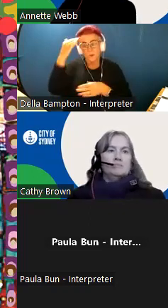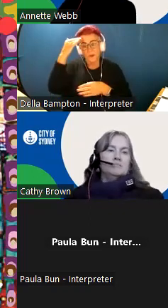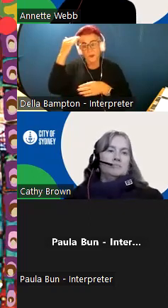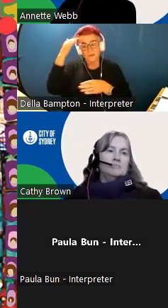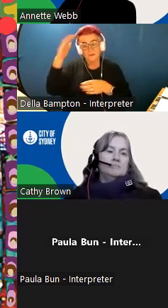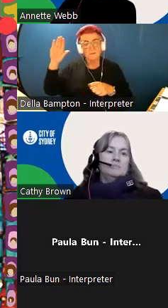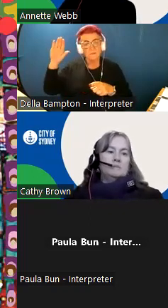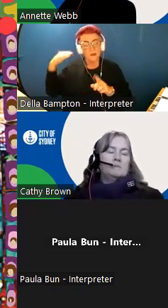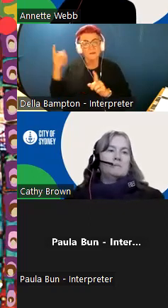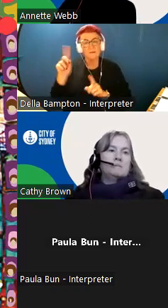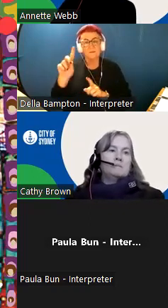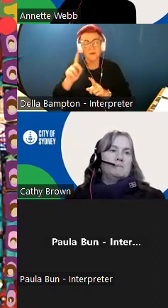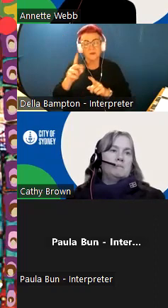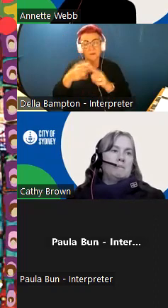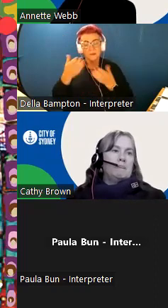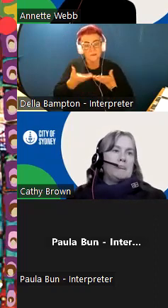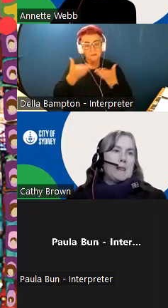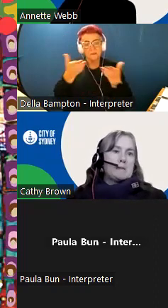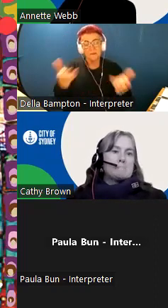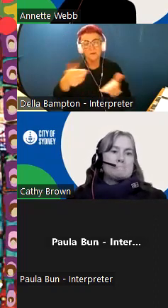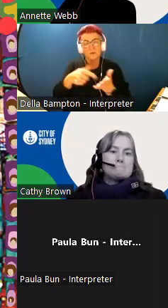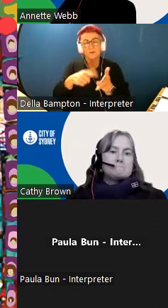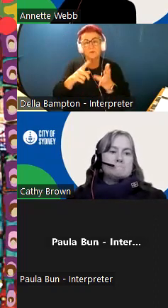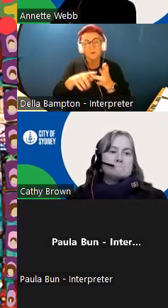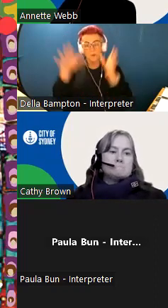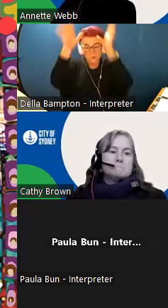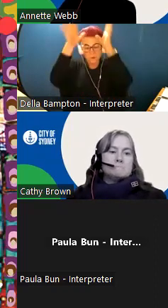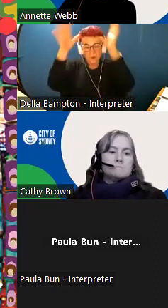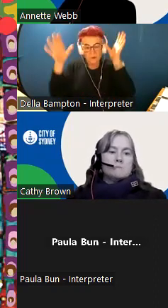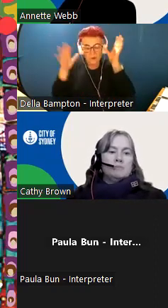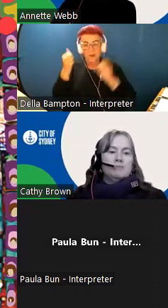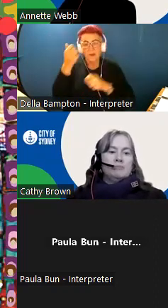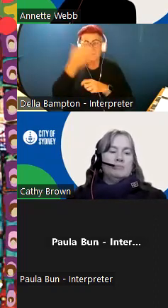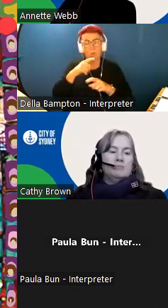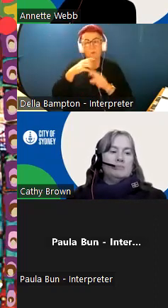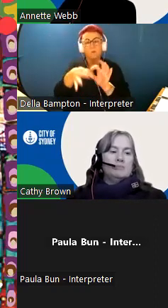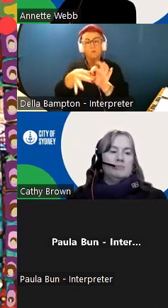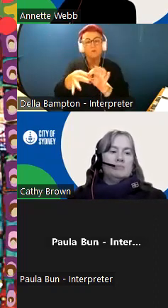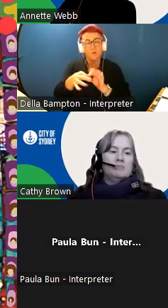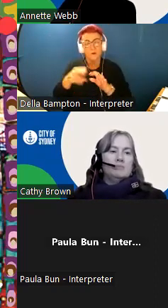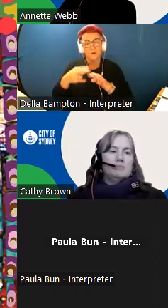and extend that respect to Aboriginal and Torres Strait Islander people who are joining us in today's session.